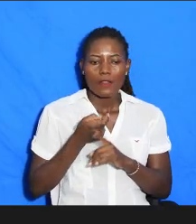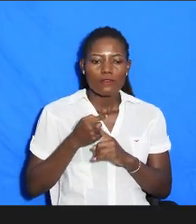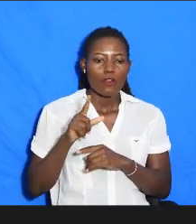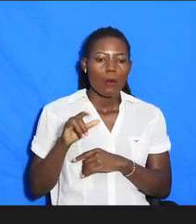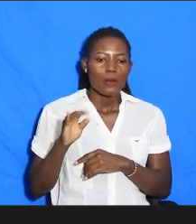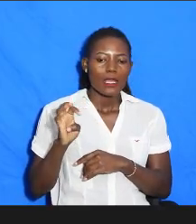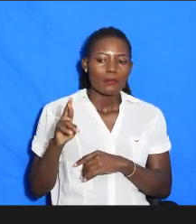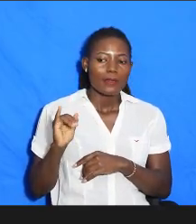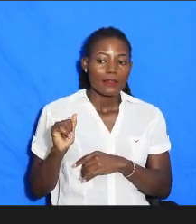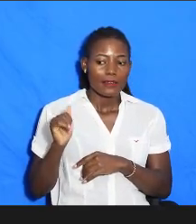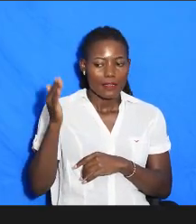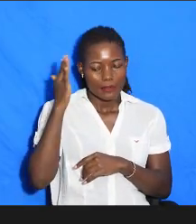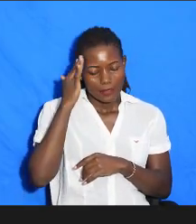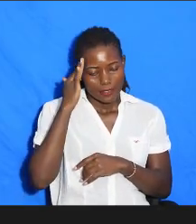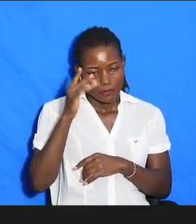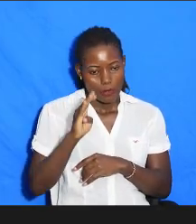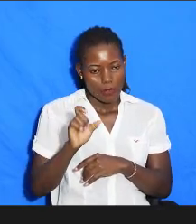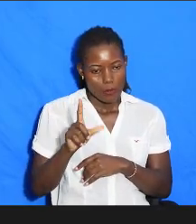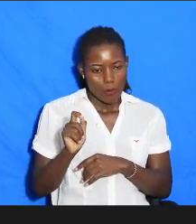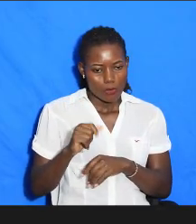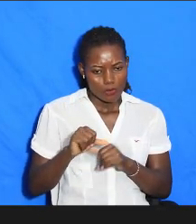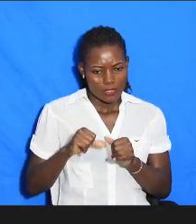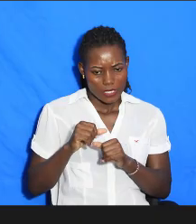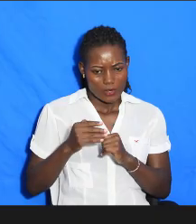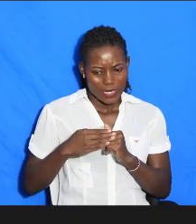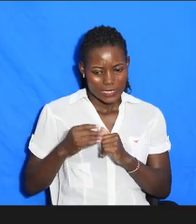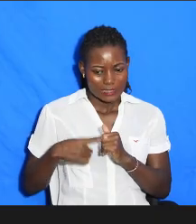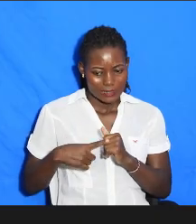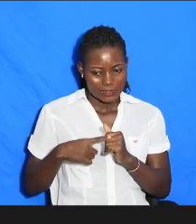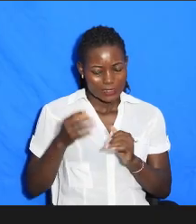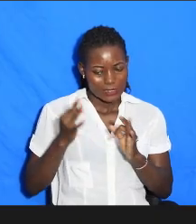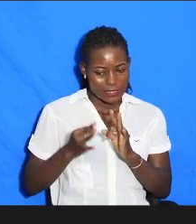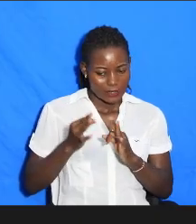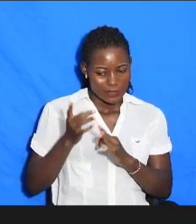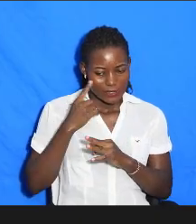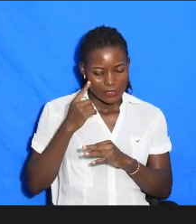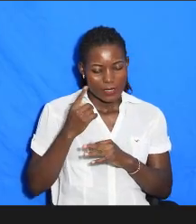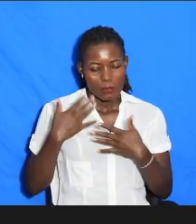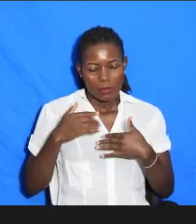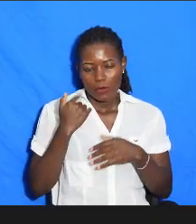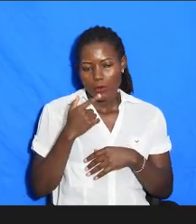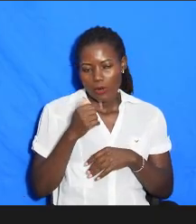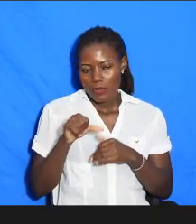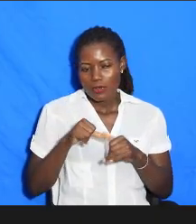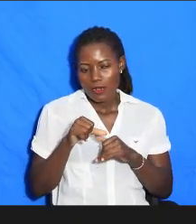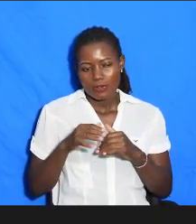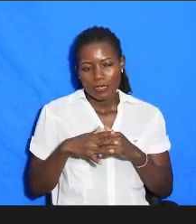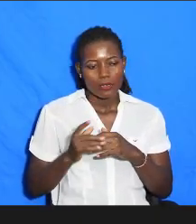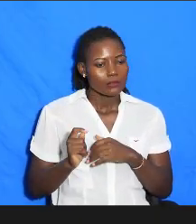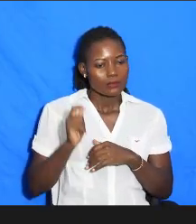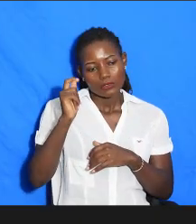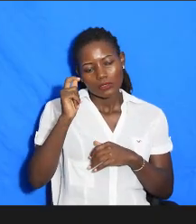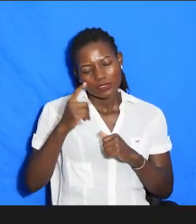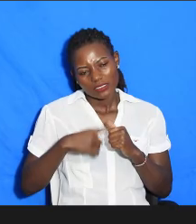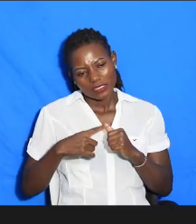Liberia. And I know Bolt was around 96. Now if you check guys who are around the height of Justin Gatlin,